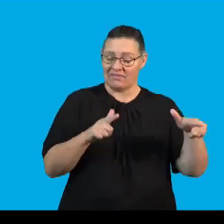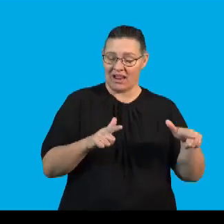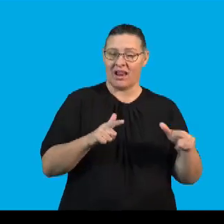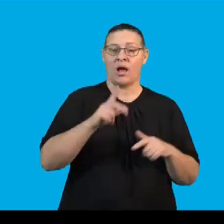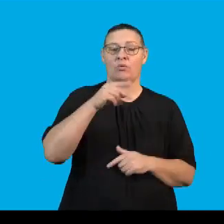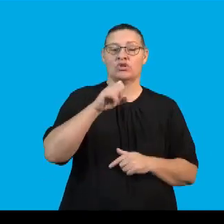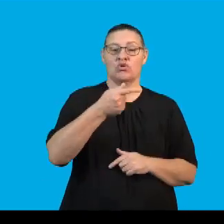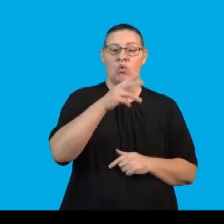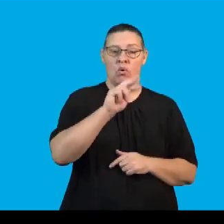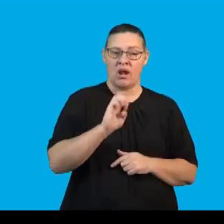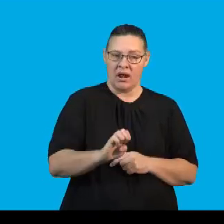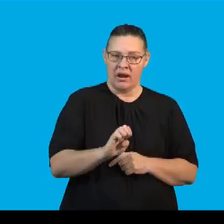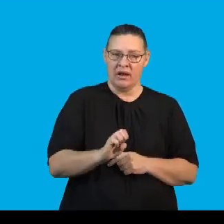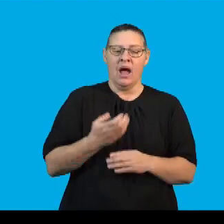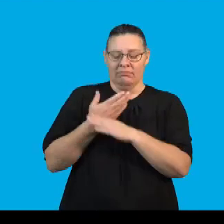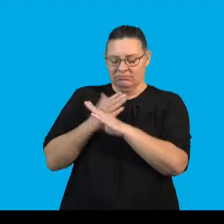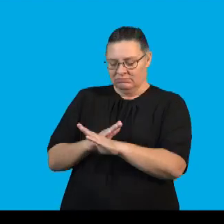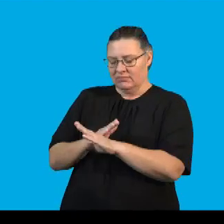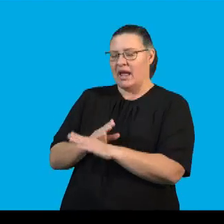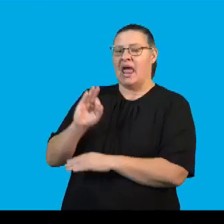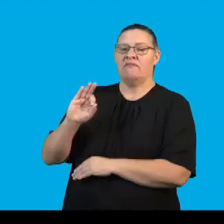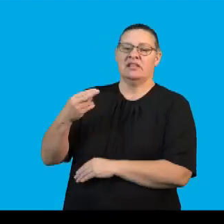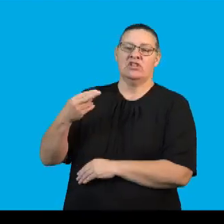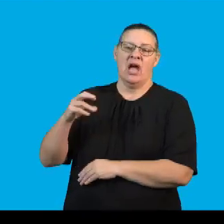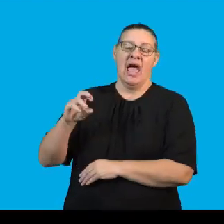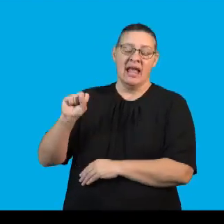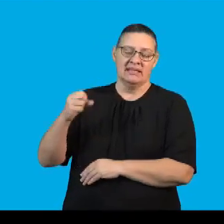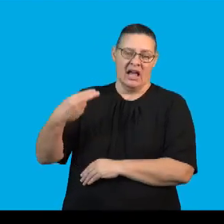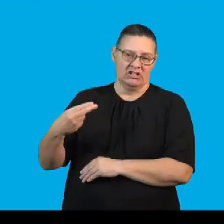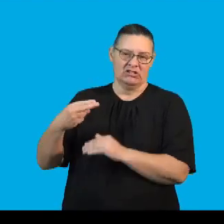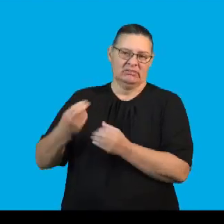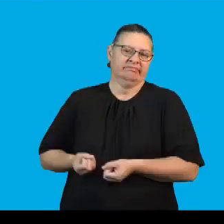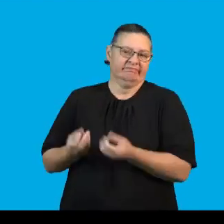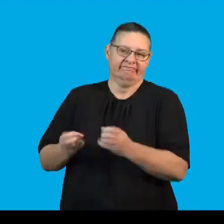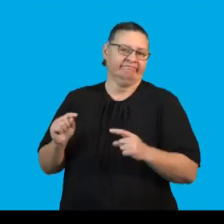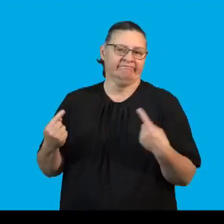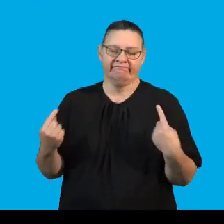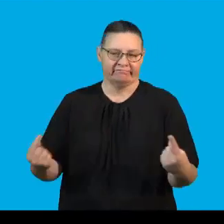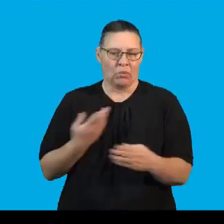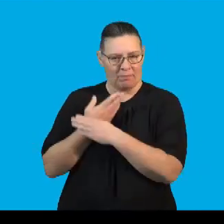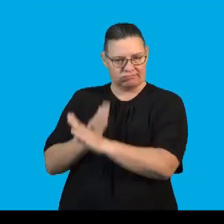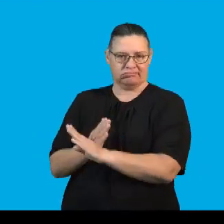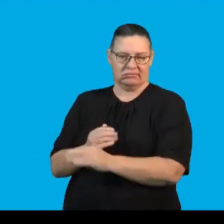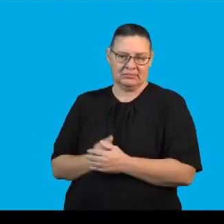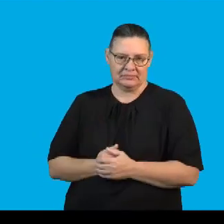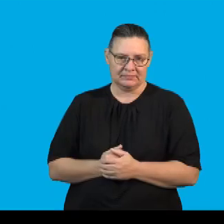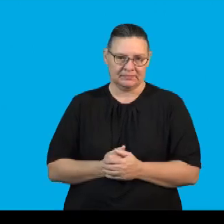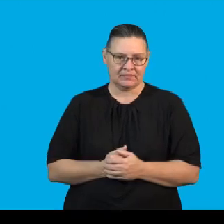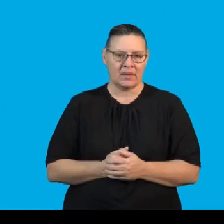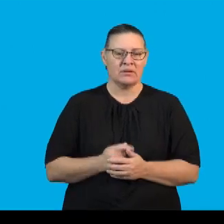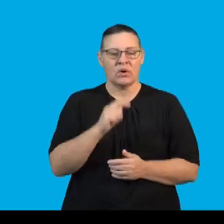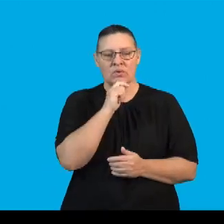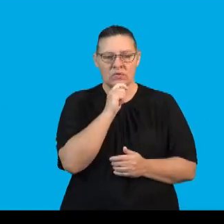High levels of progesterone inhibit FSH production. I want you to also get used